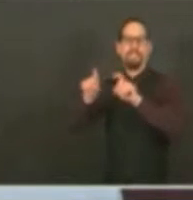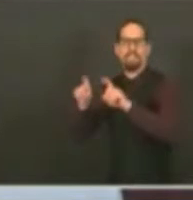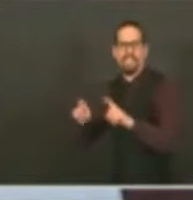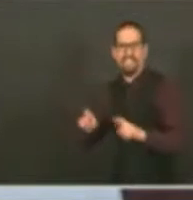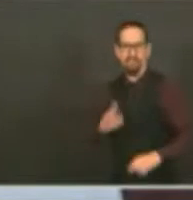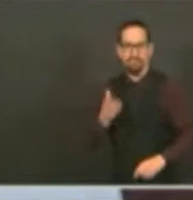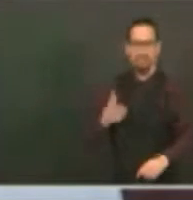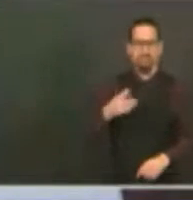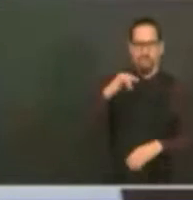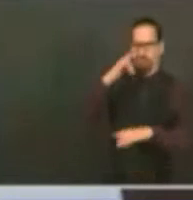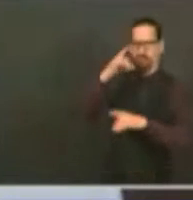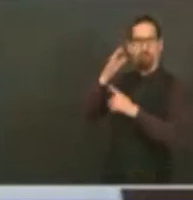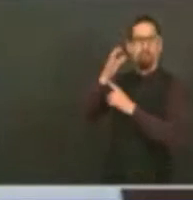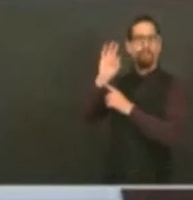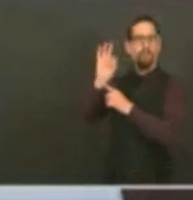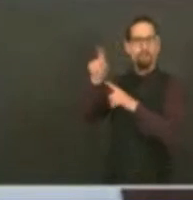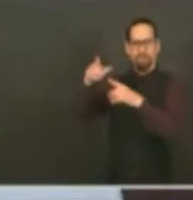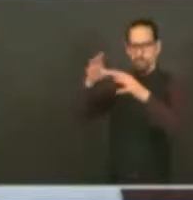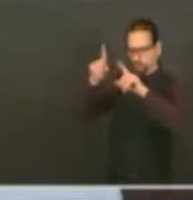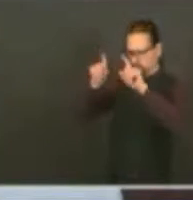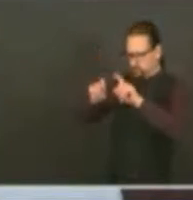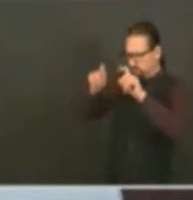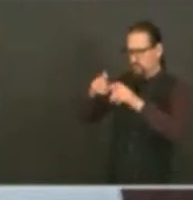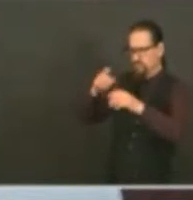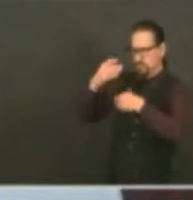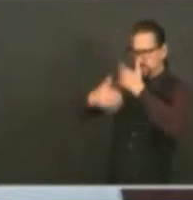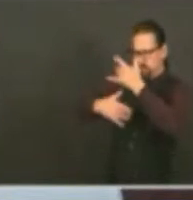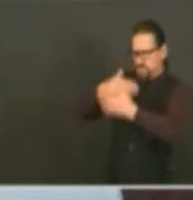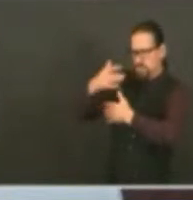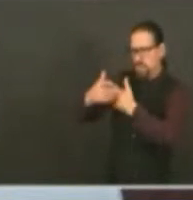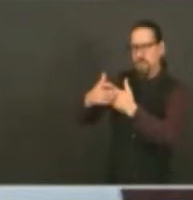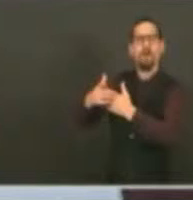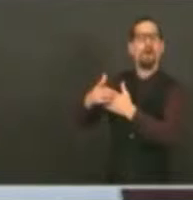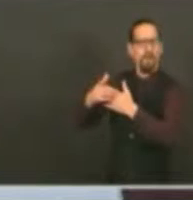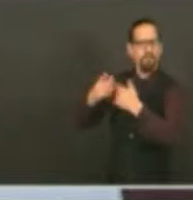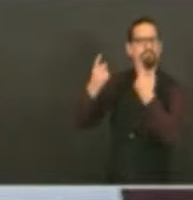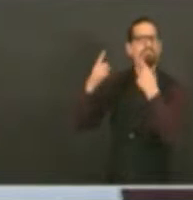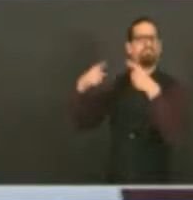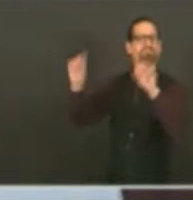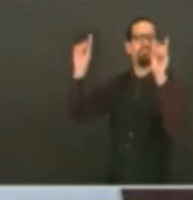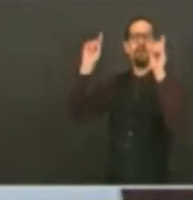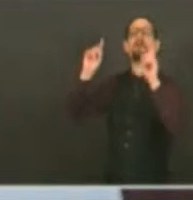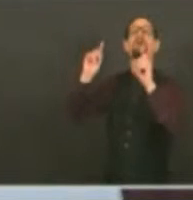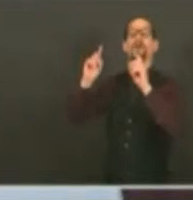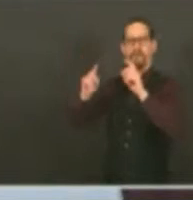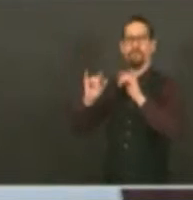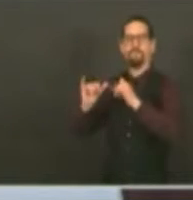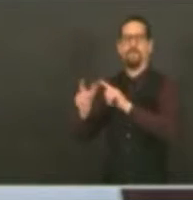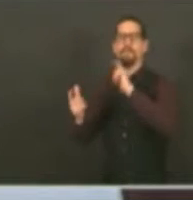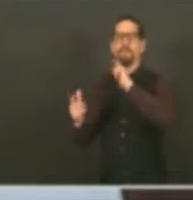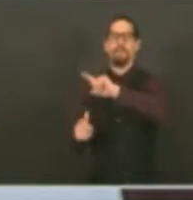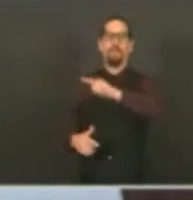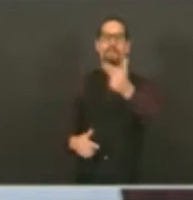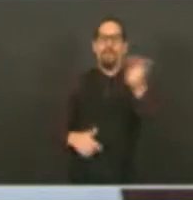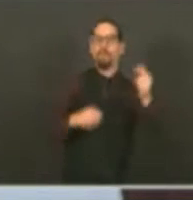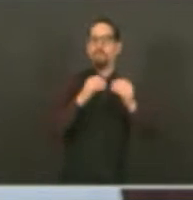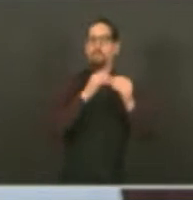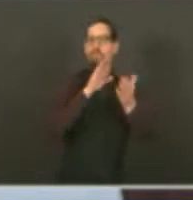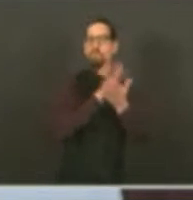January. Statewide in January. Starting in early January, we will be offering